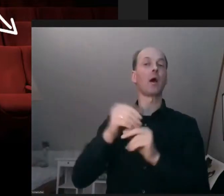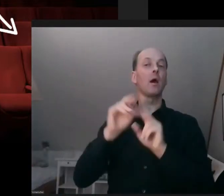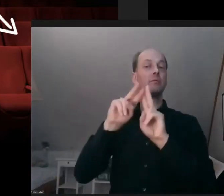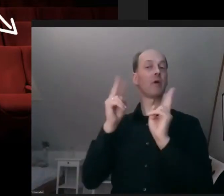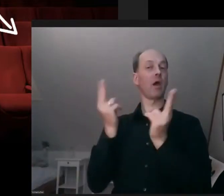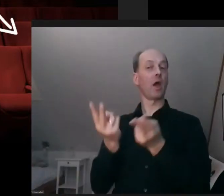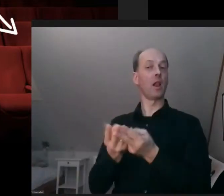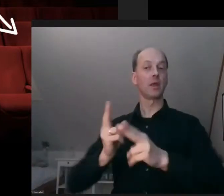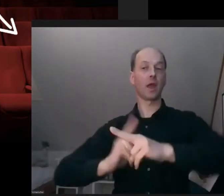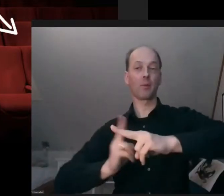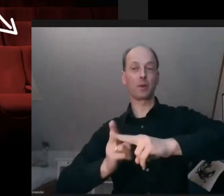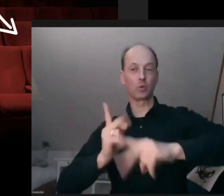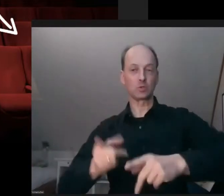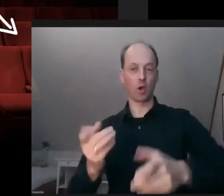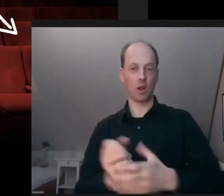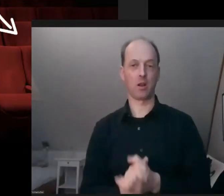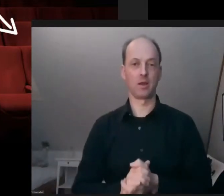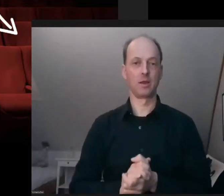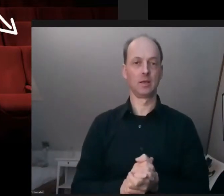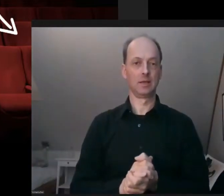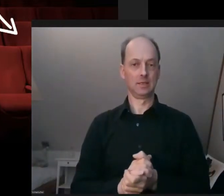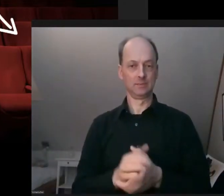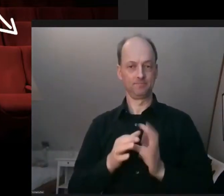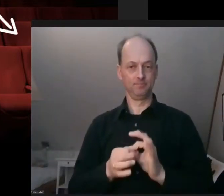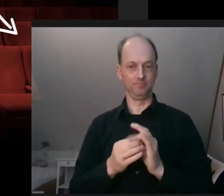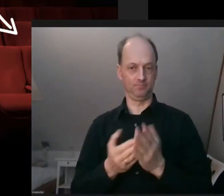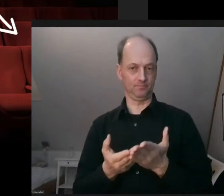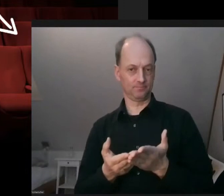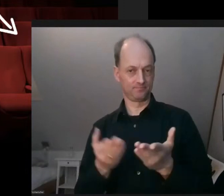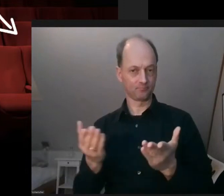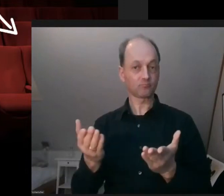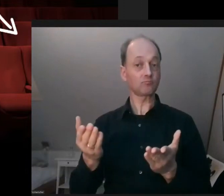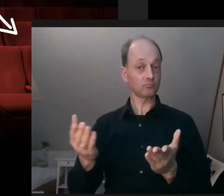maintenance, and everything which is combined with it.